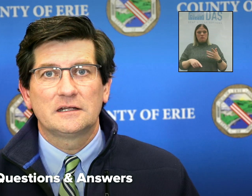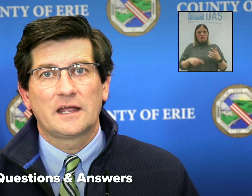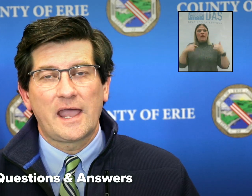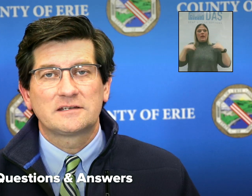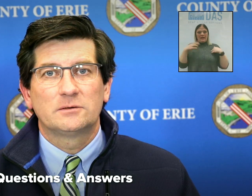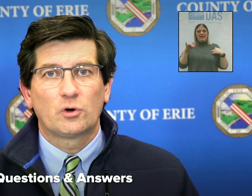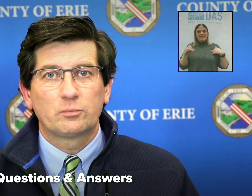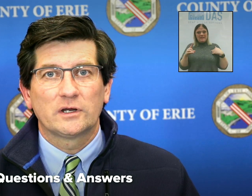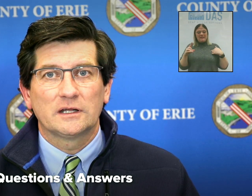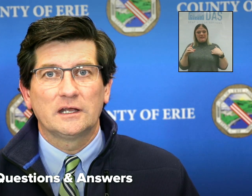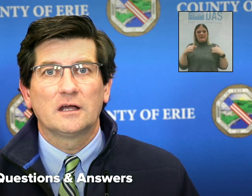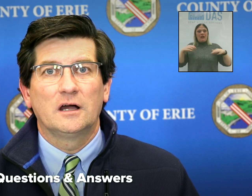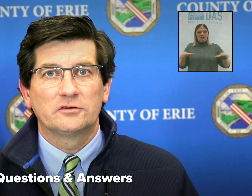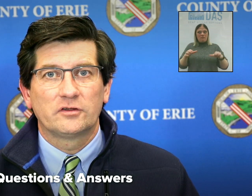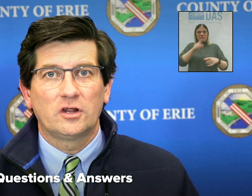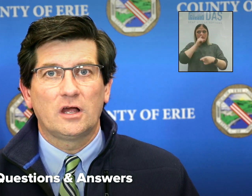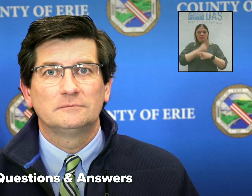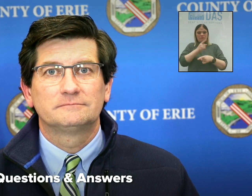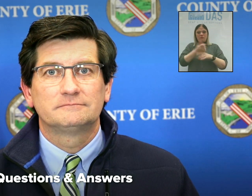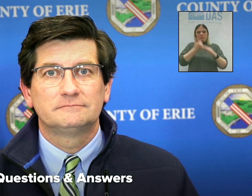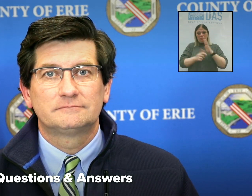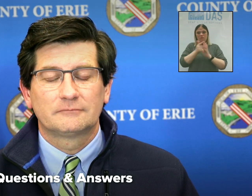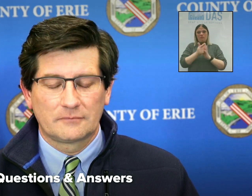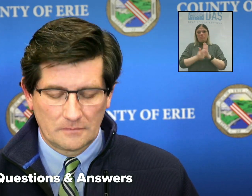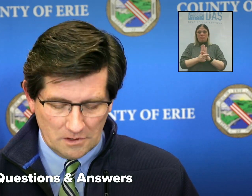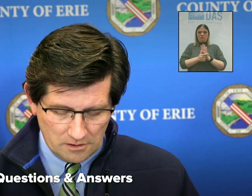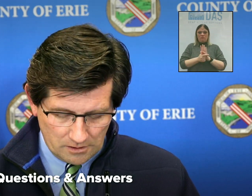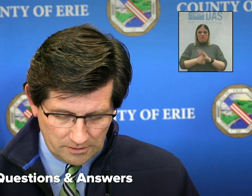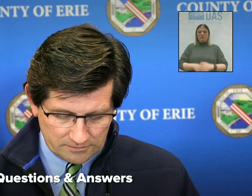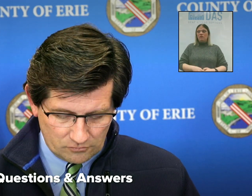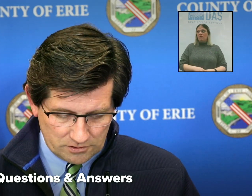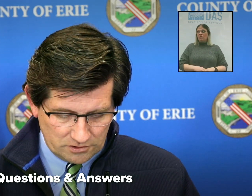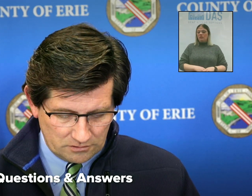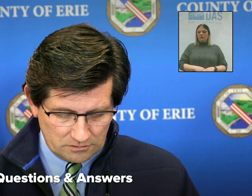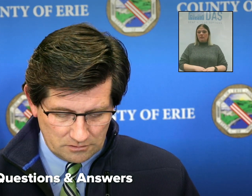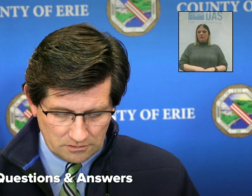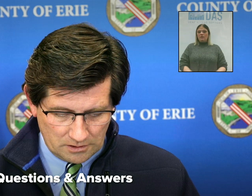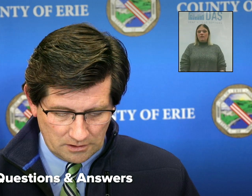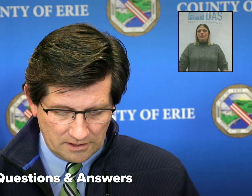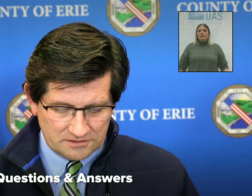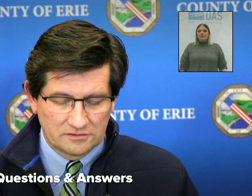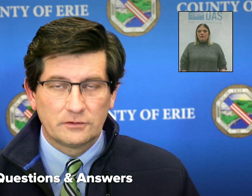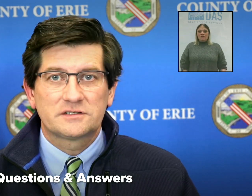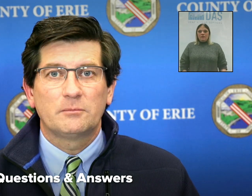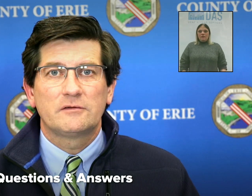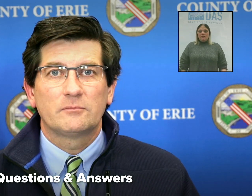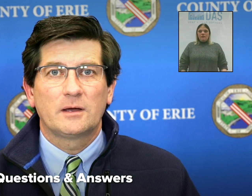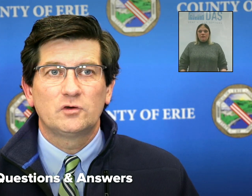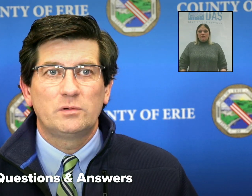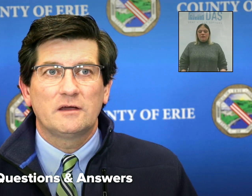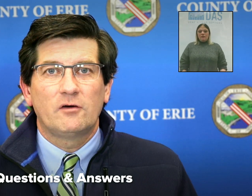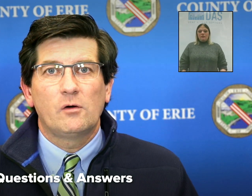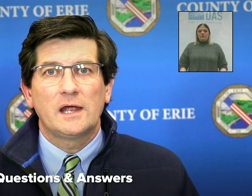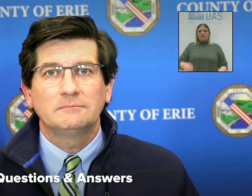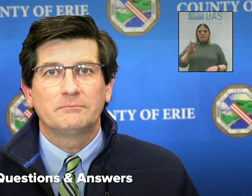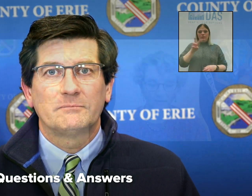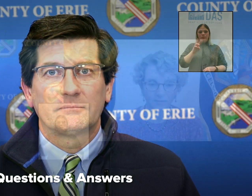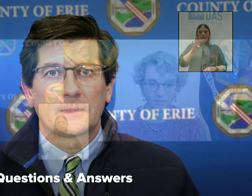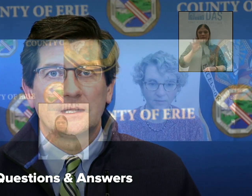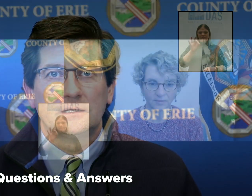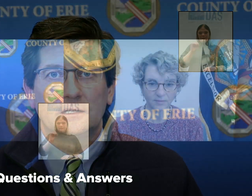did, and I acted appropriately under the law. Next question. I guess there is somebody from WBFO